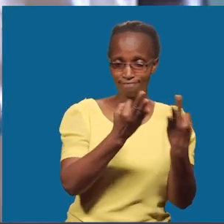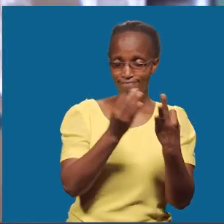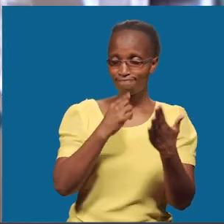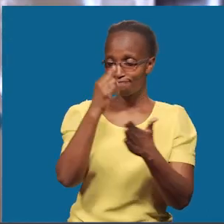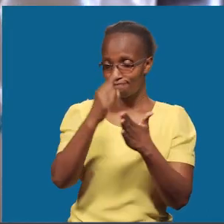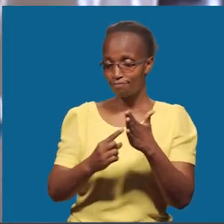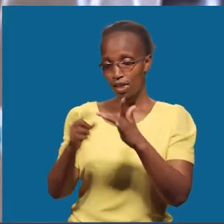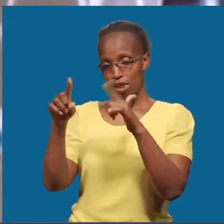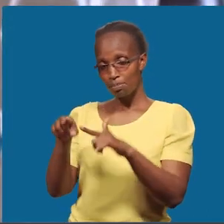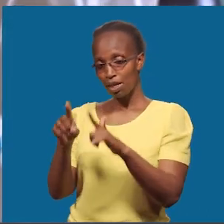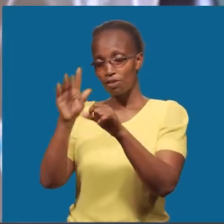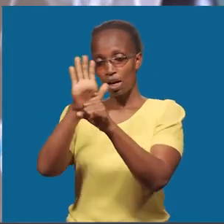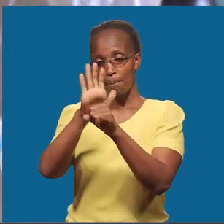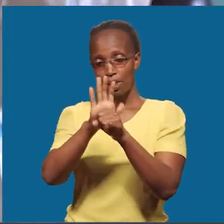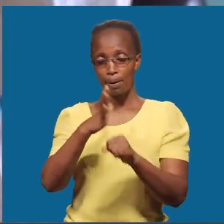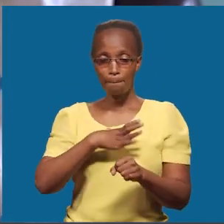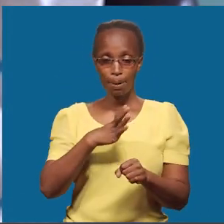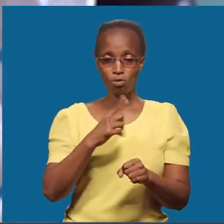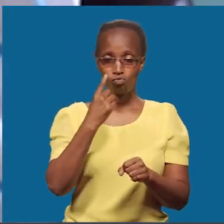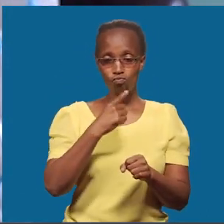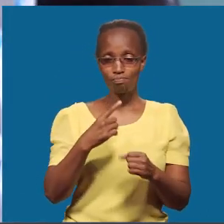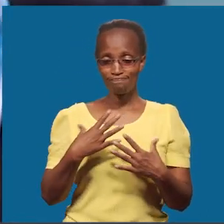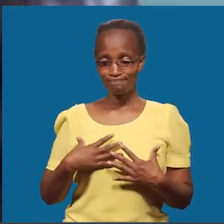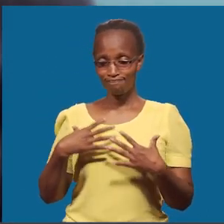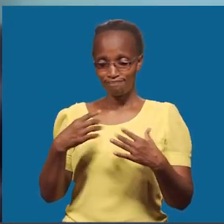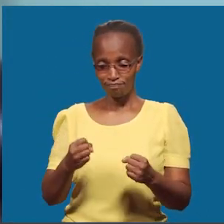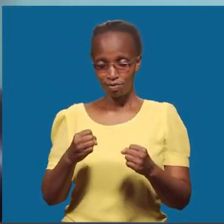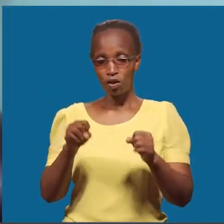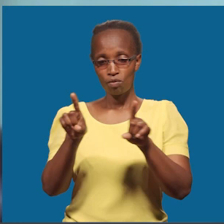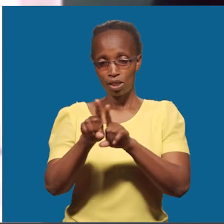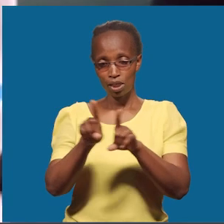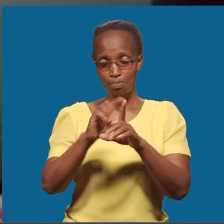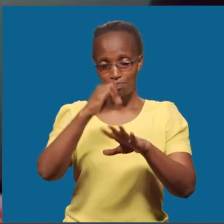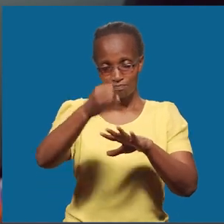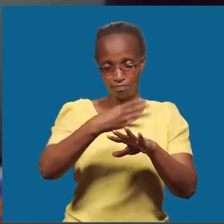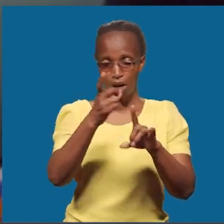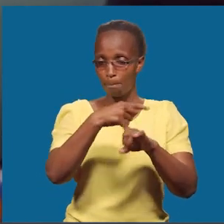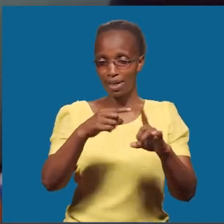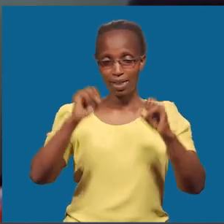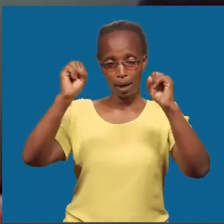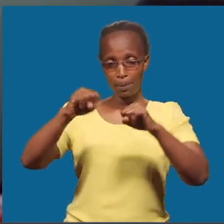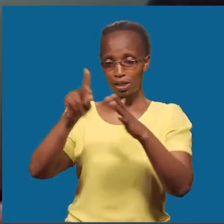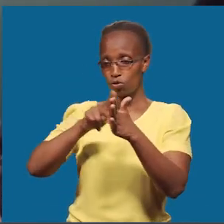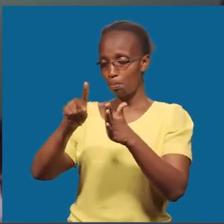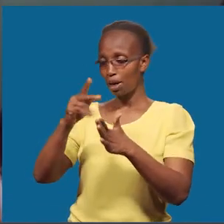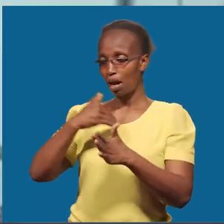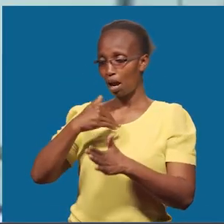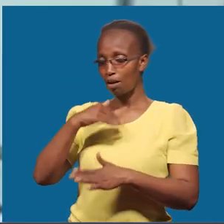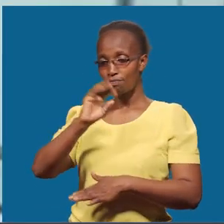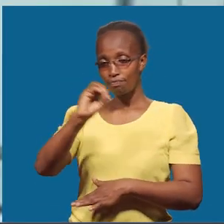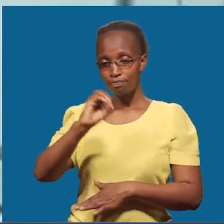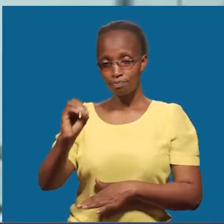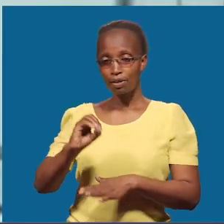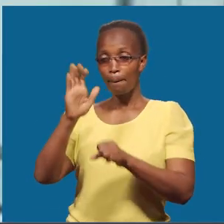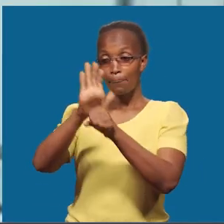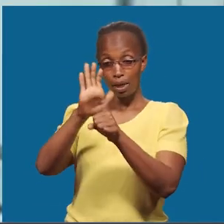jamii wamesema wagonjwa wengi ambao hutibiwa saratani huwa hawana uwezo wa kulipia gharama ya matibabu. Most of